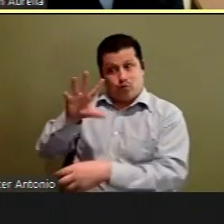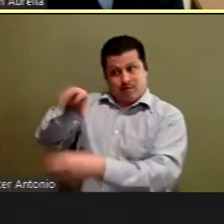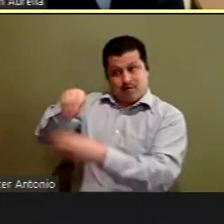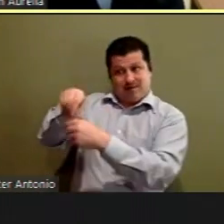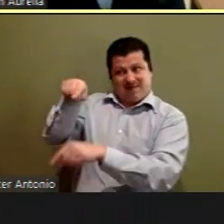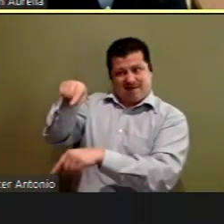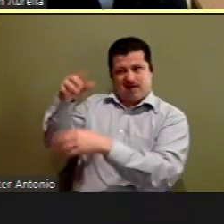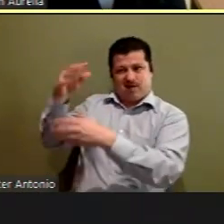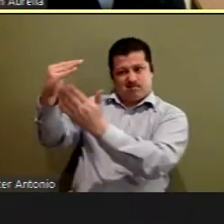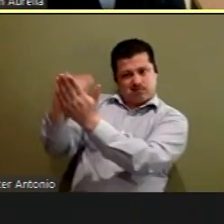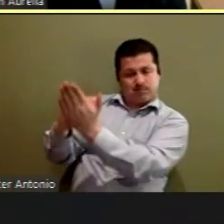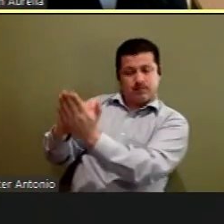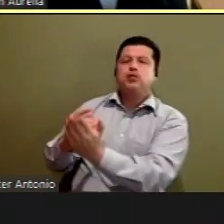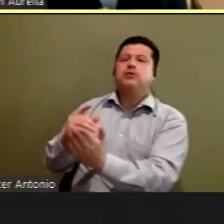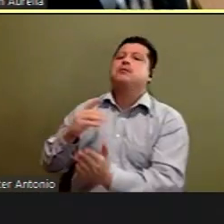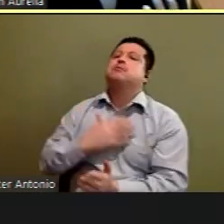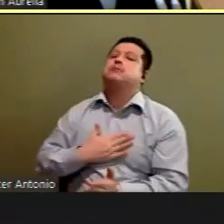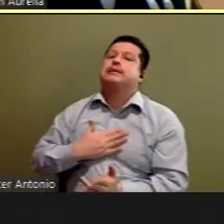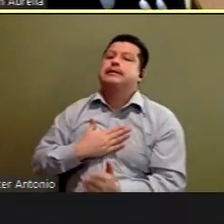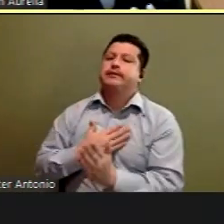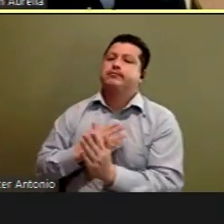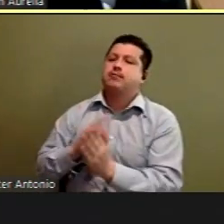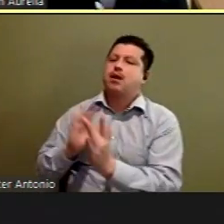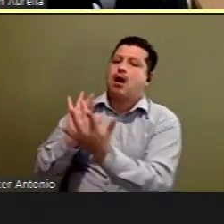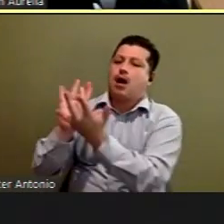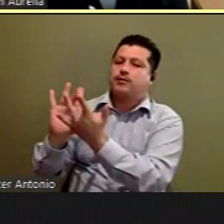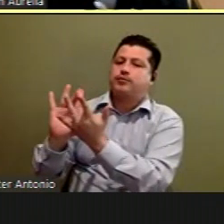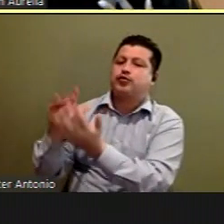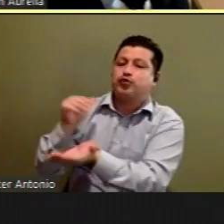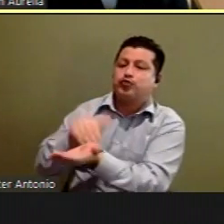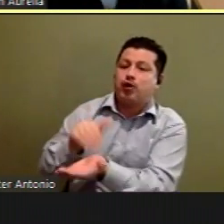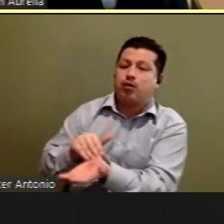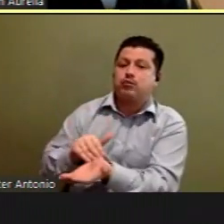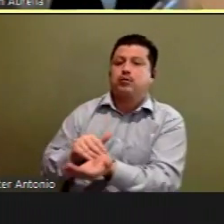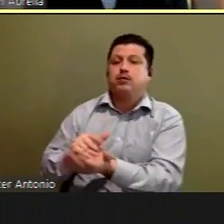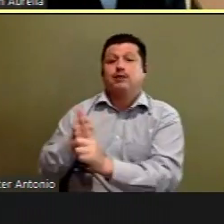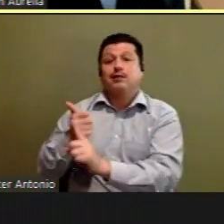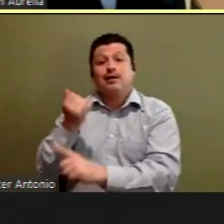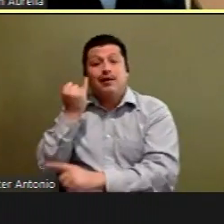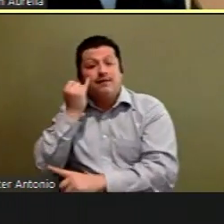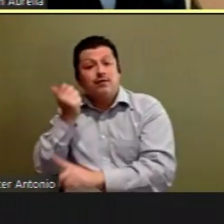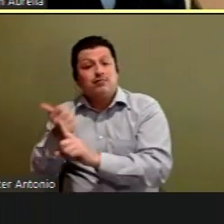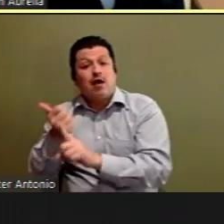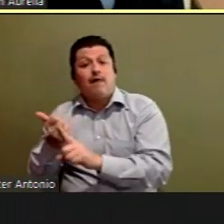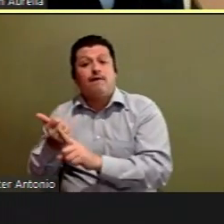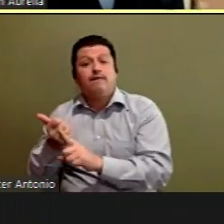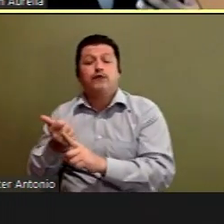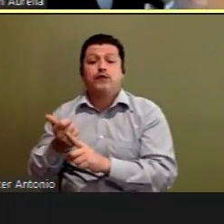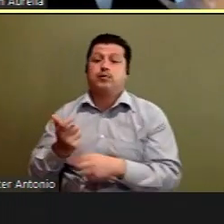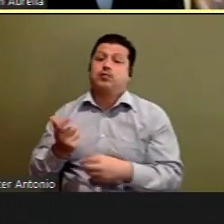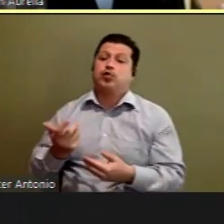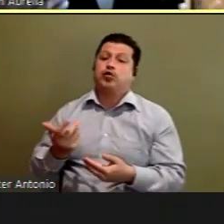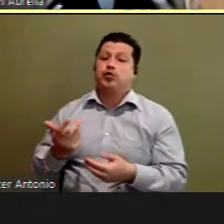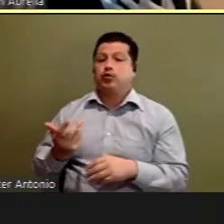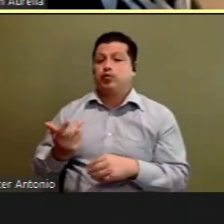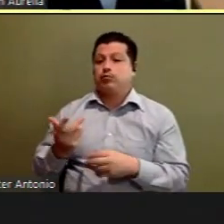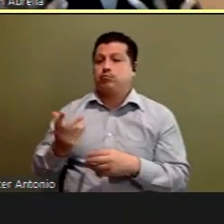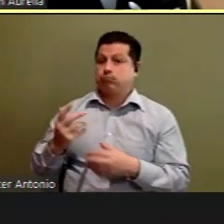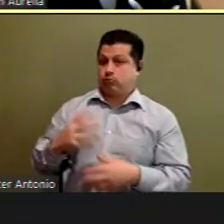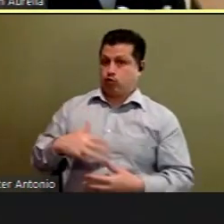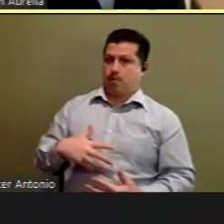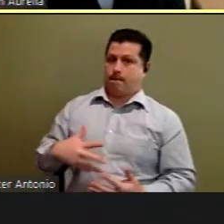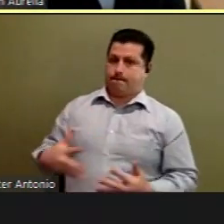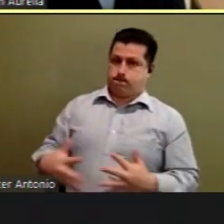do. People who are breastfeeding, people who are pregnant, all of them can get the vaccine. You just have to talk